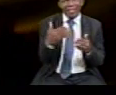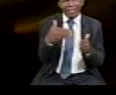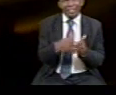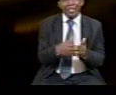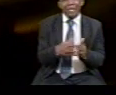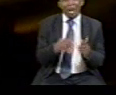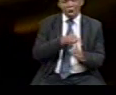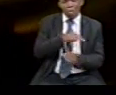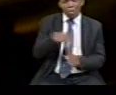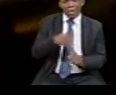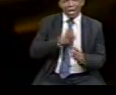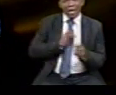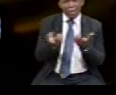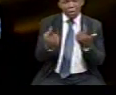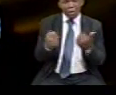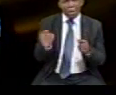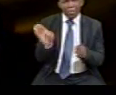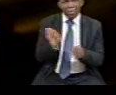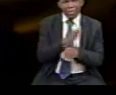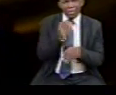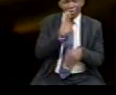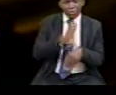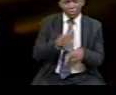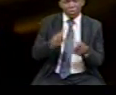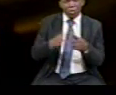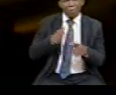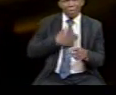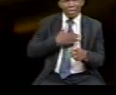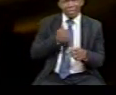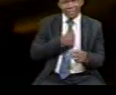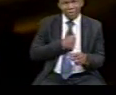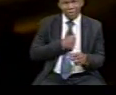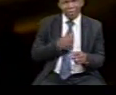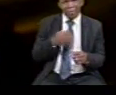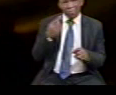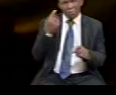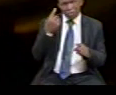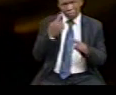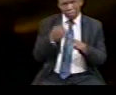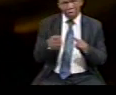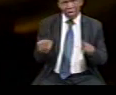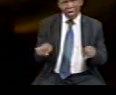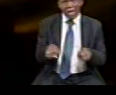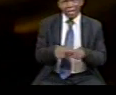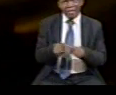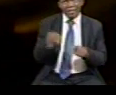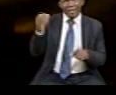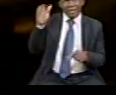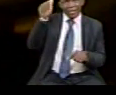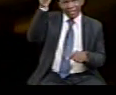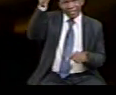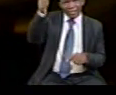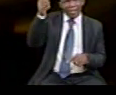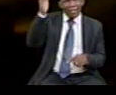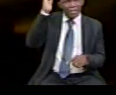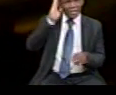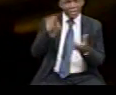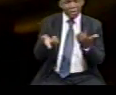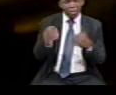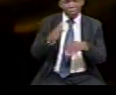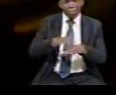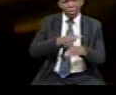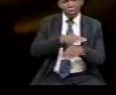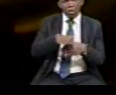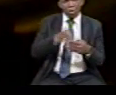church unto myself. Verse 35, for as a snare shall he come on all them that